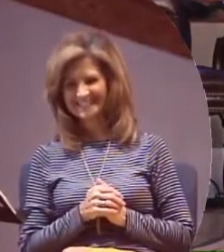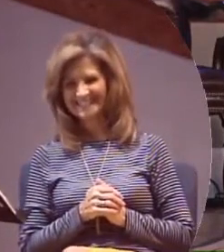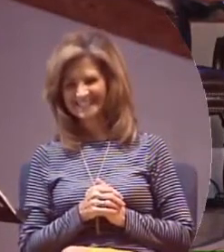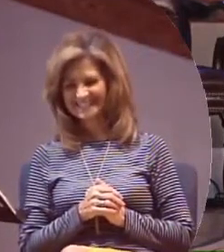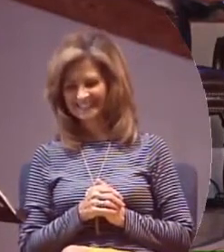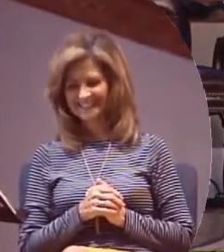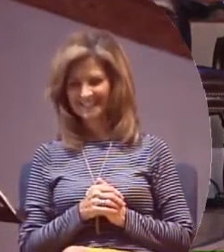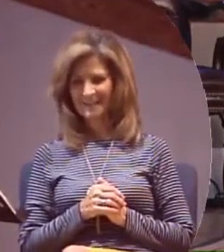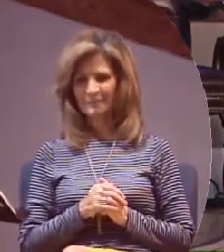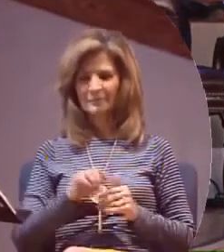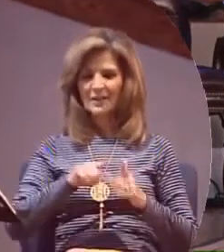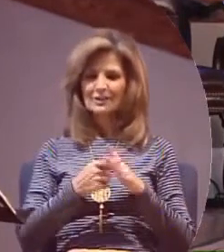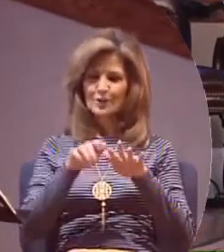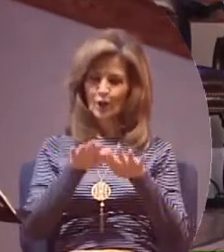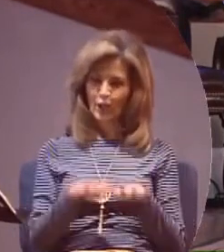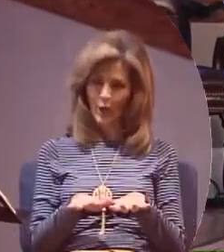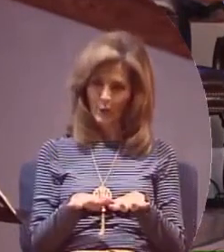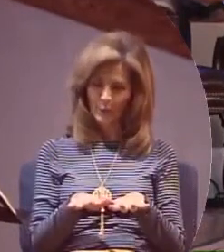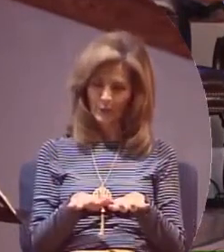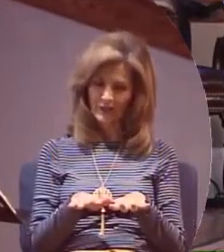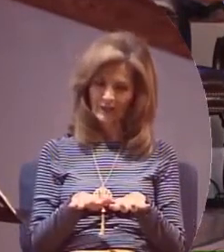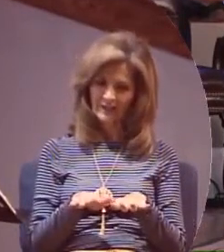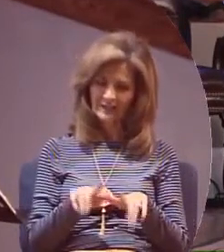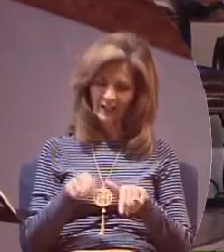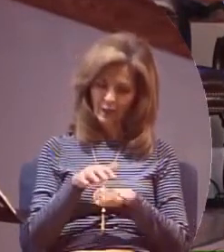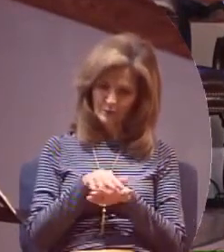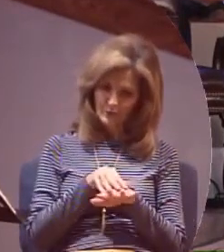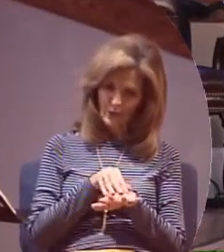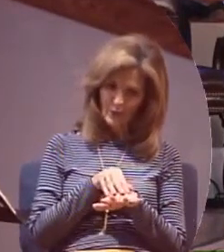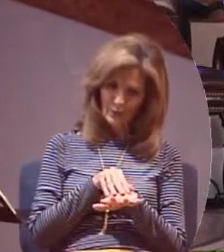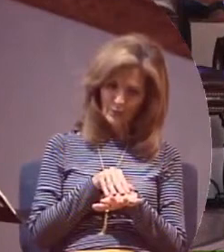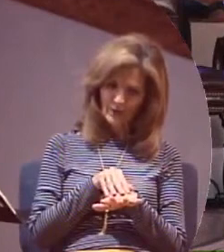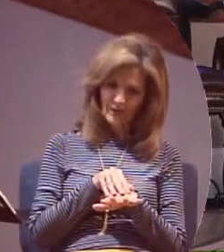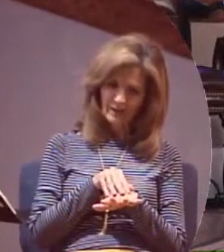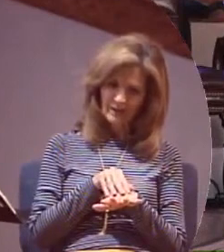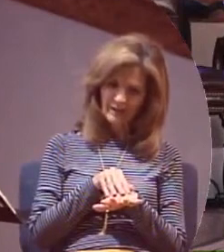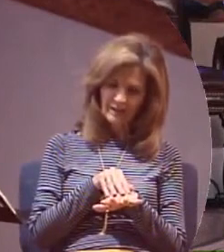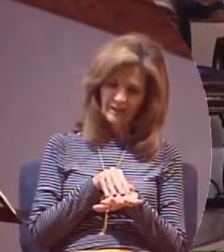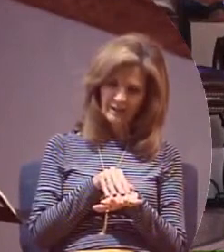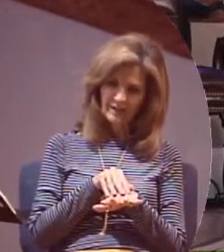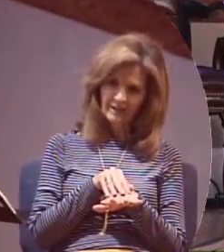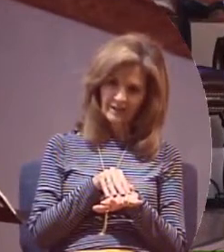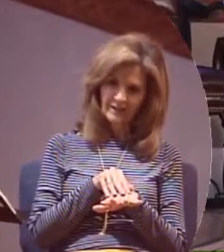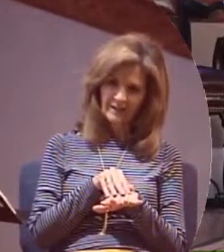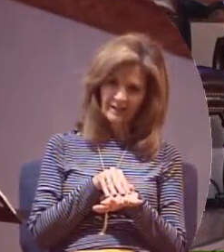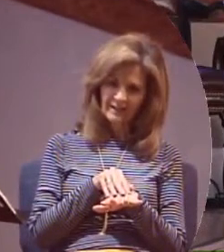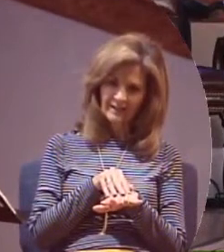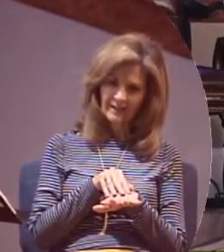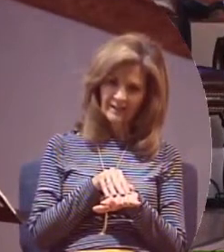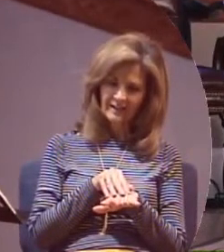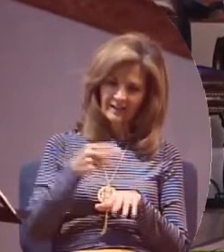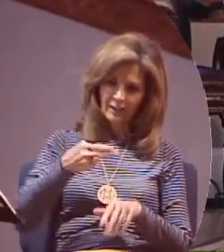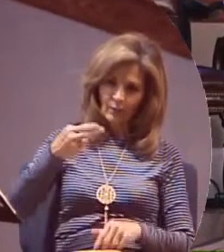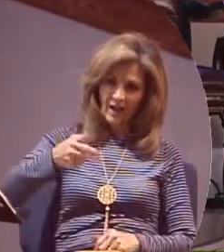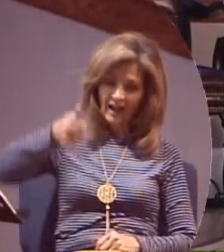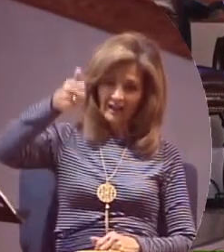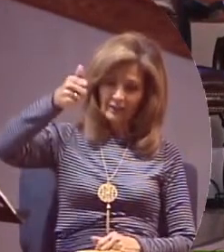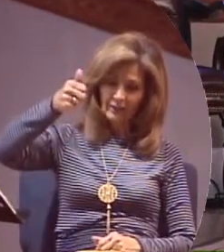Start low, go slow. rise